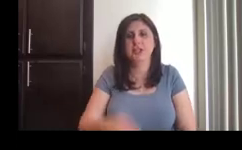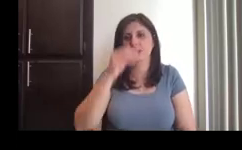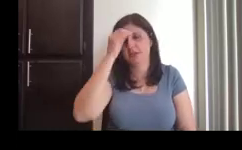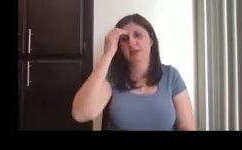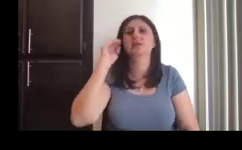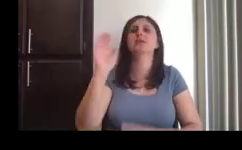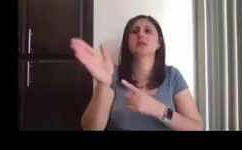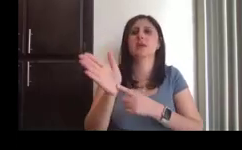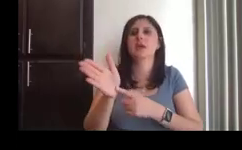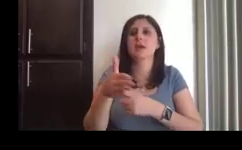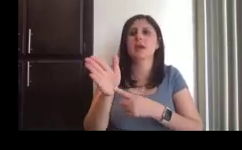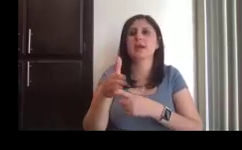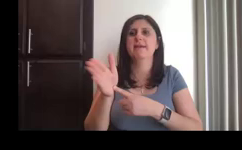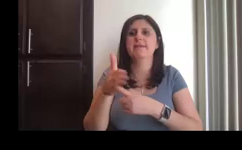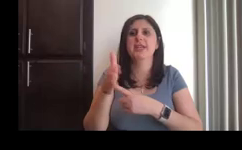Fish,